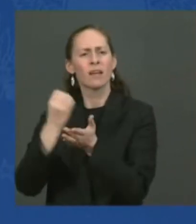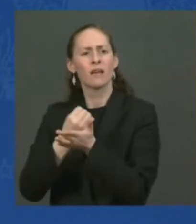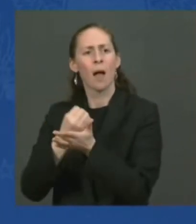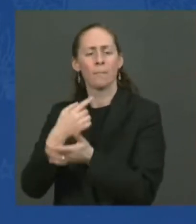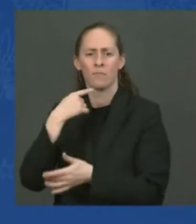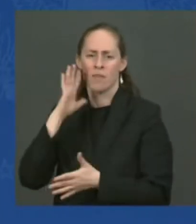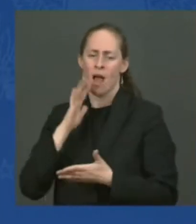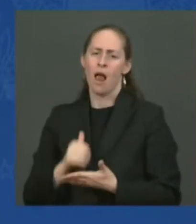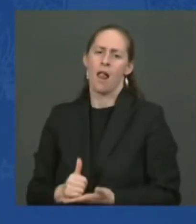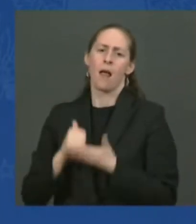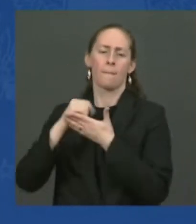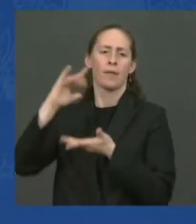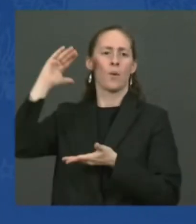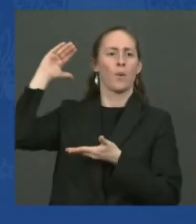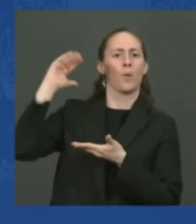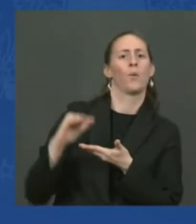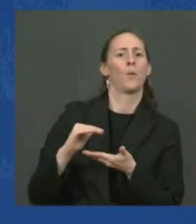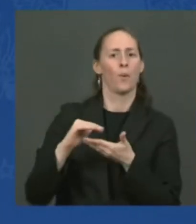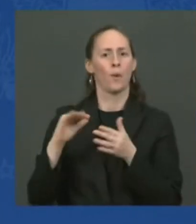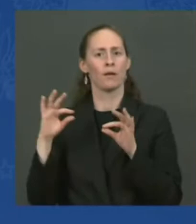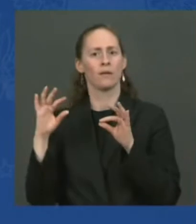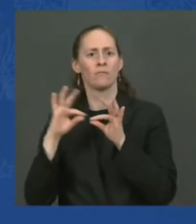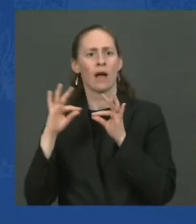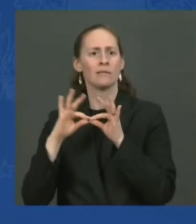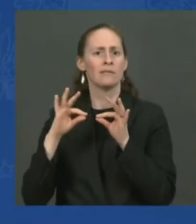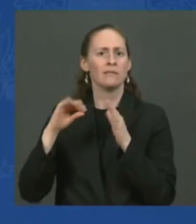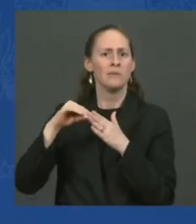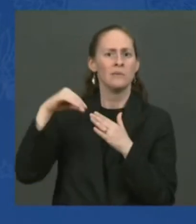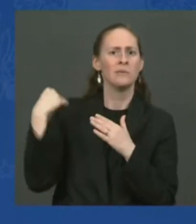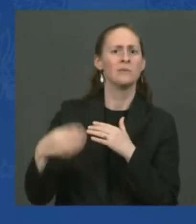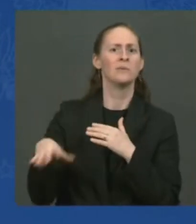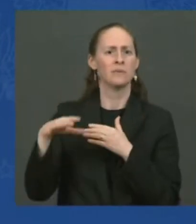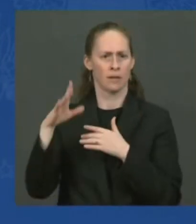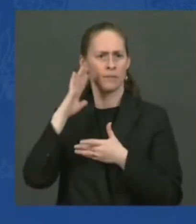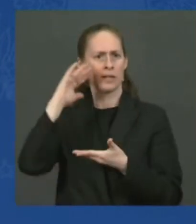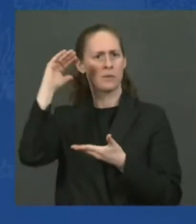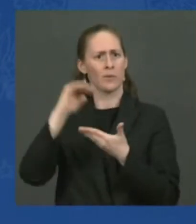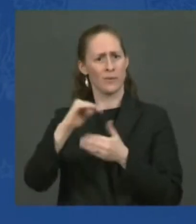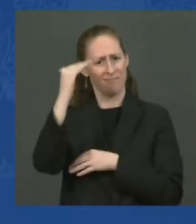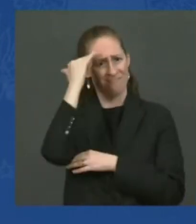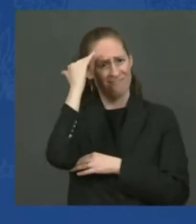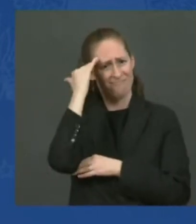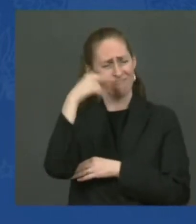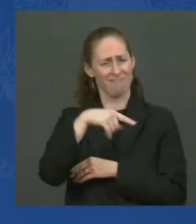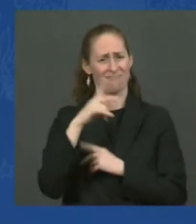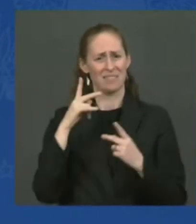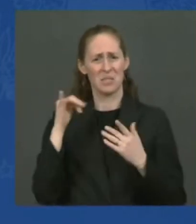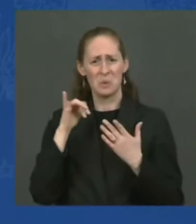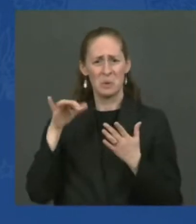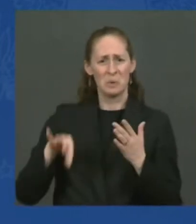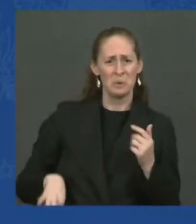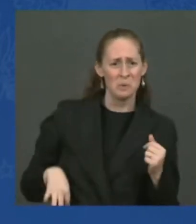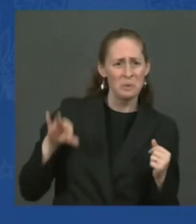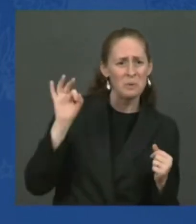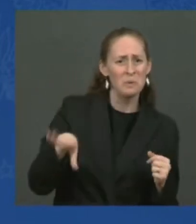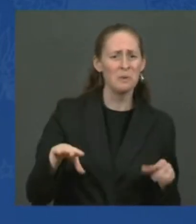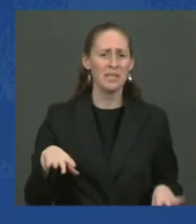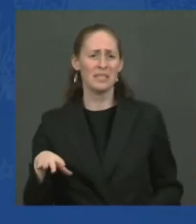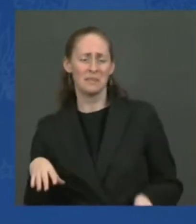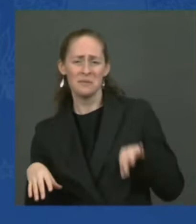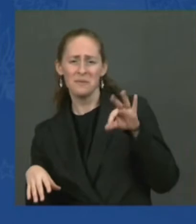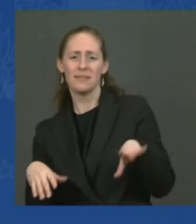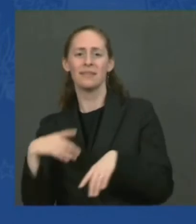families are facing higher prices on everything from gas to groceries. This new law also includes landmark